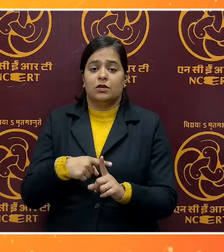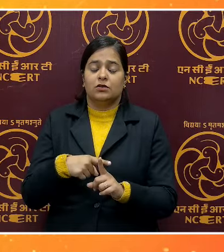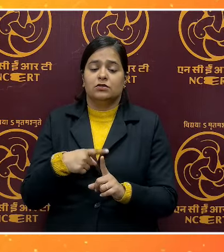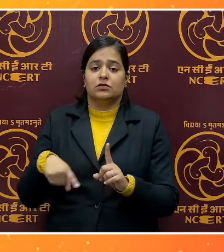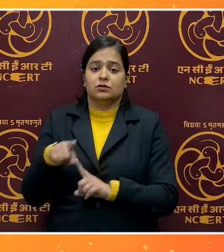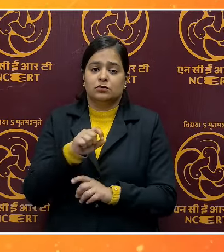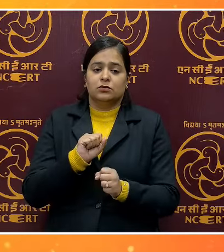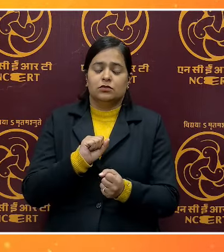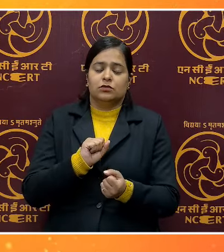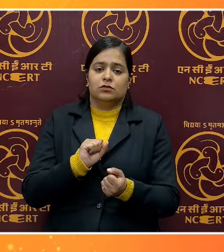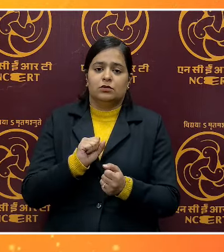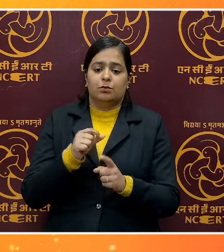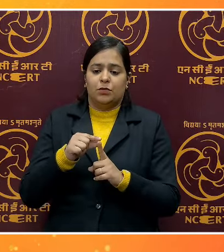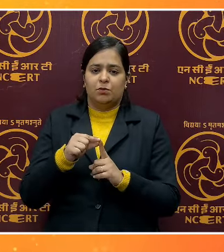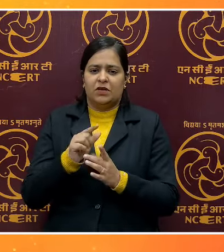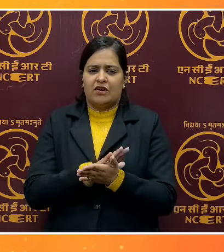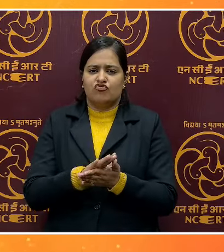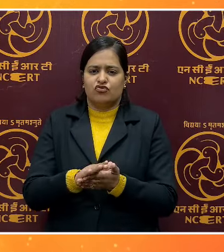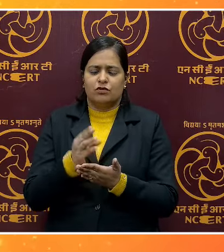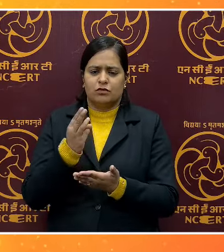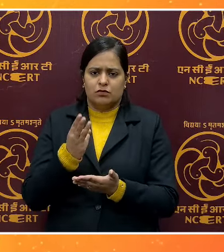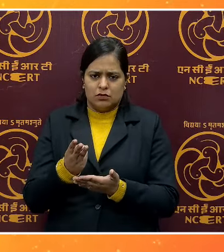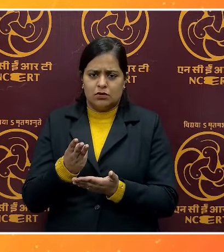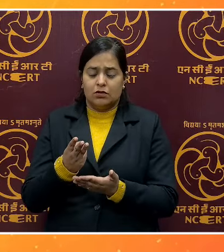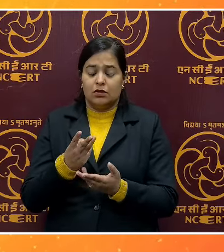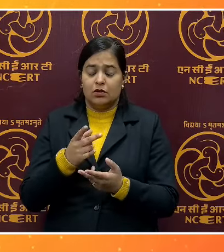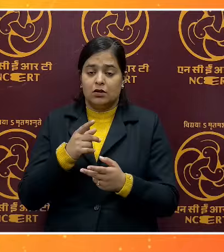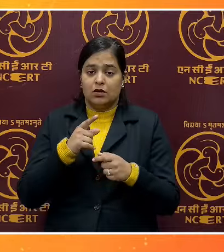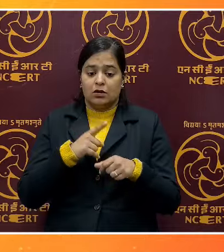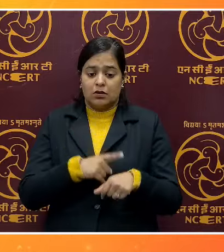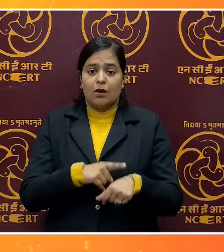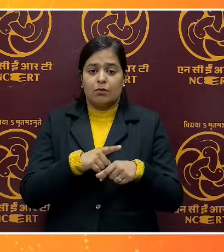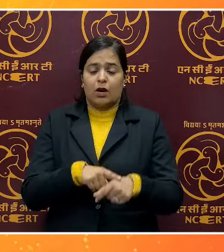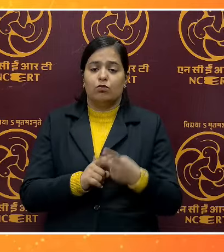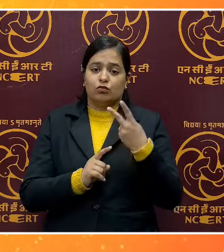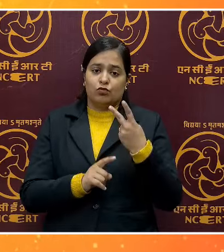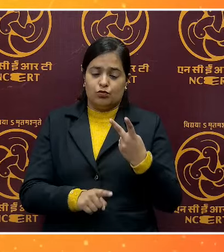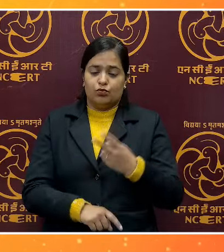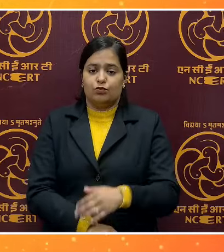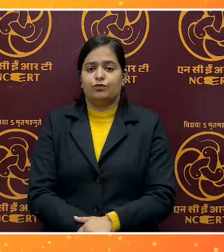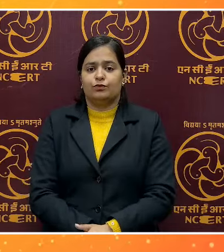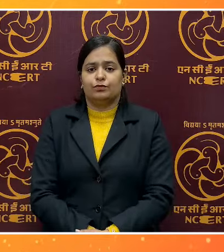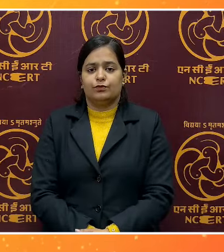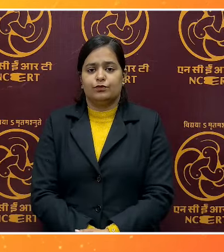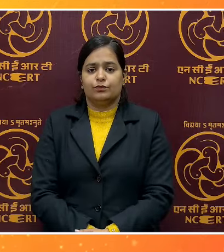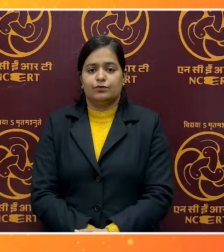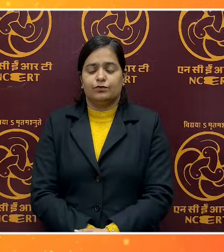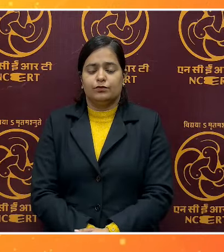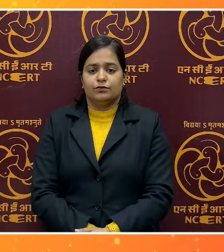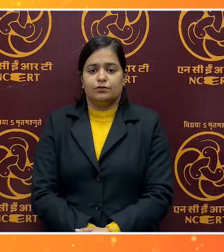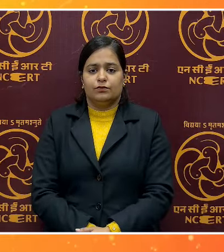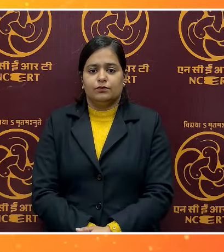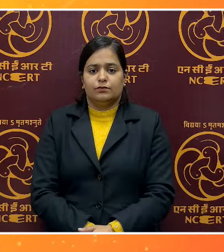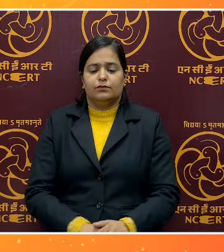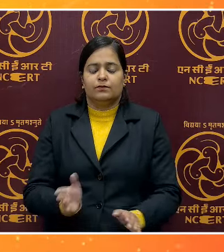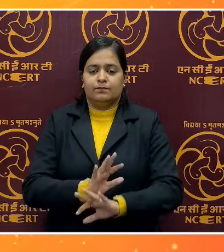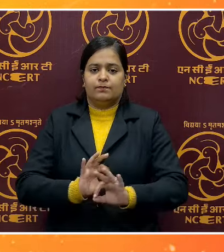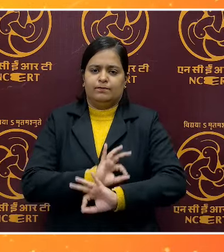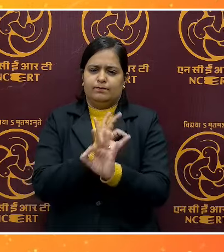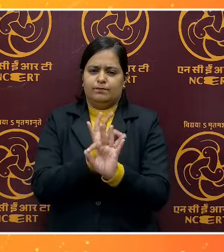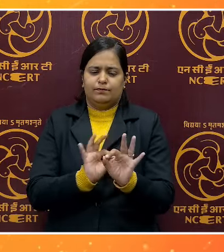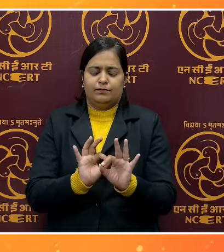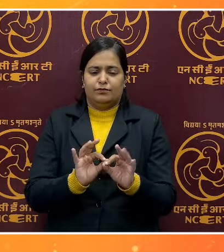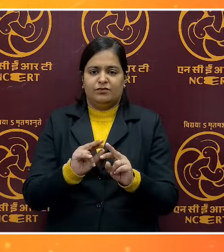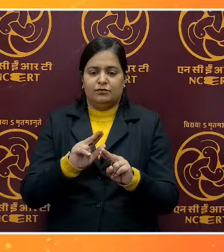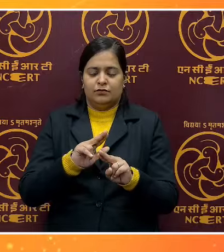here PPH3 is coming 2 times. That is already triphenyl.